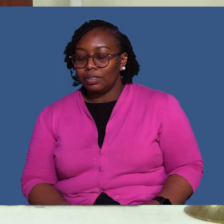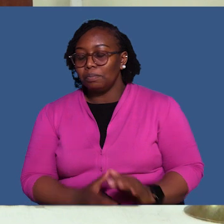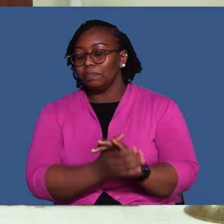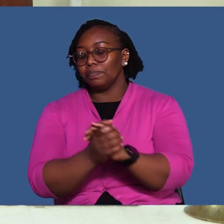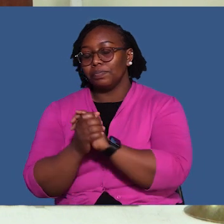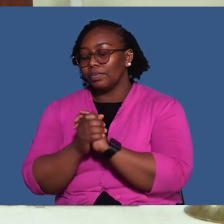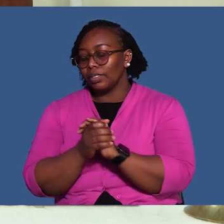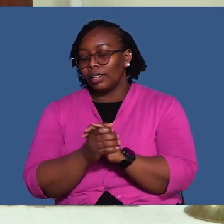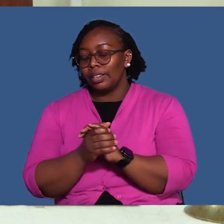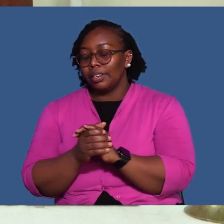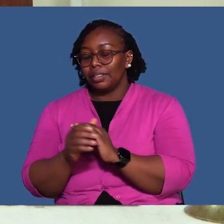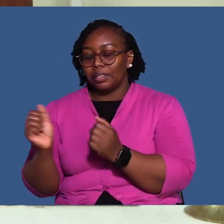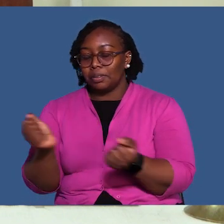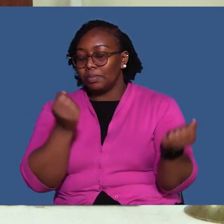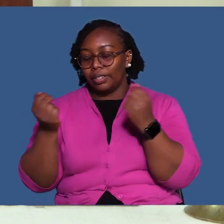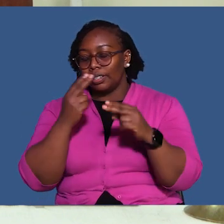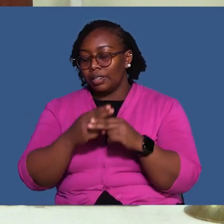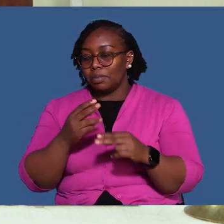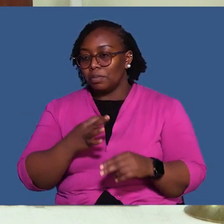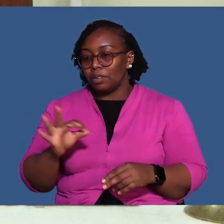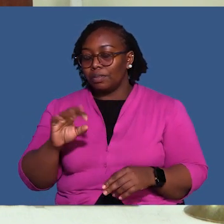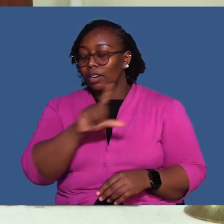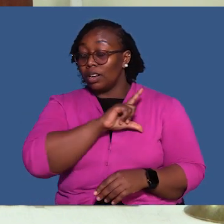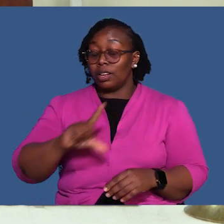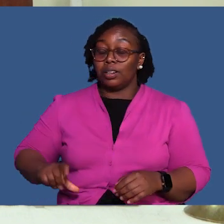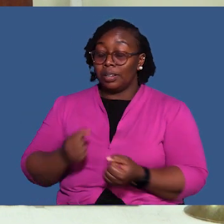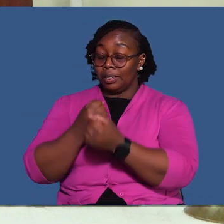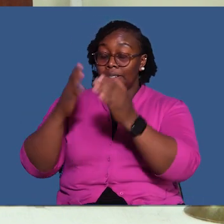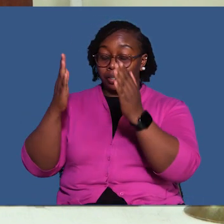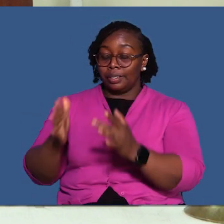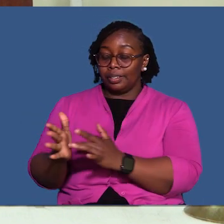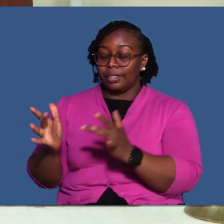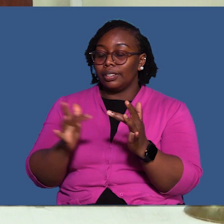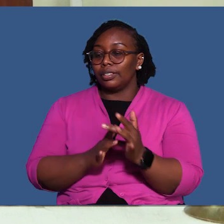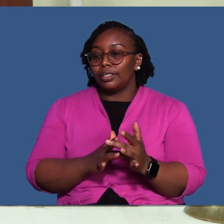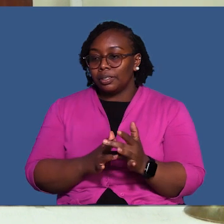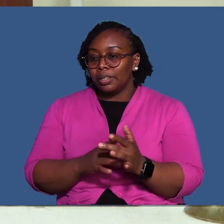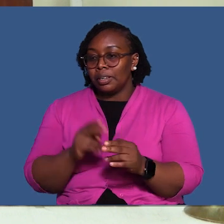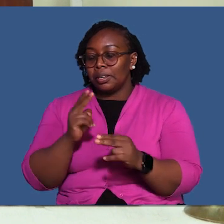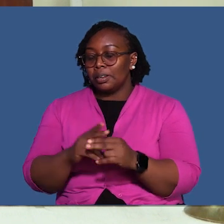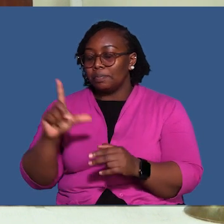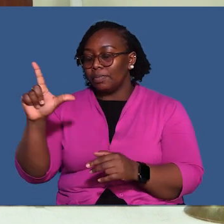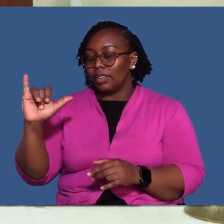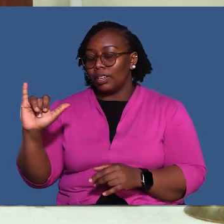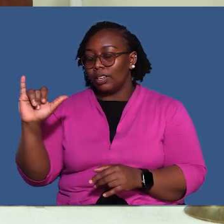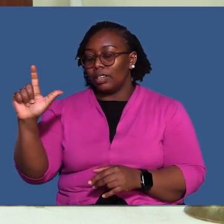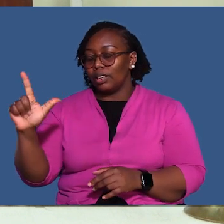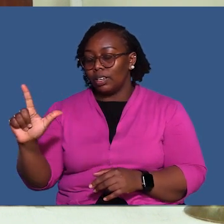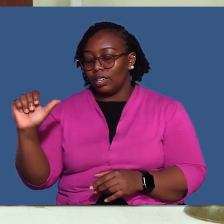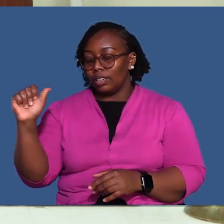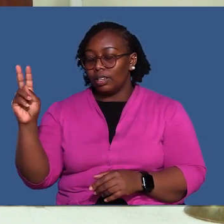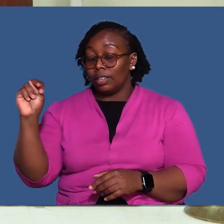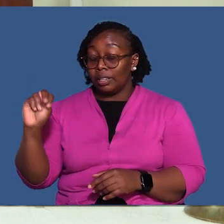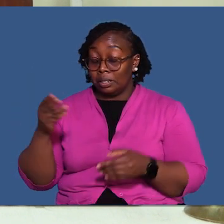I greet you in the mighty name of our Lord and Savior Jesus Christ. My name is Lilian Karinga and I'm born again. Christ